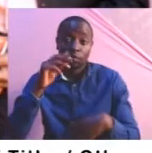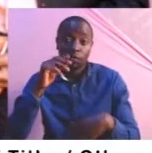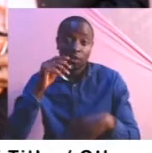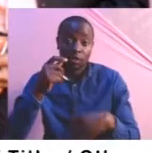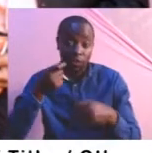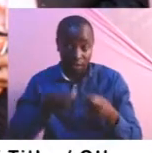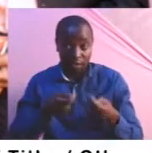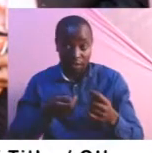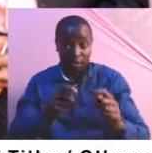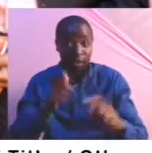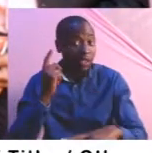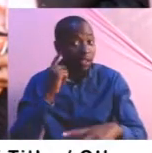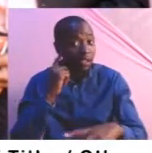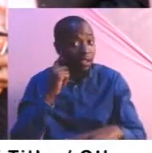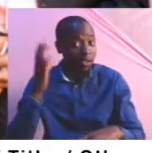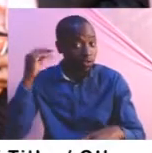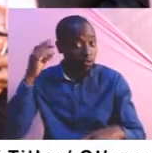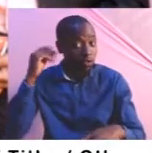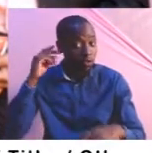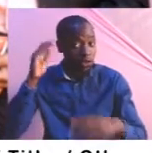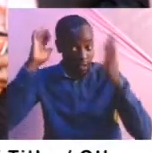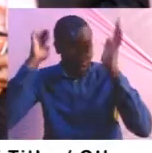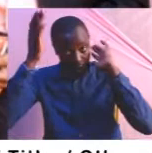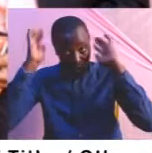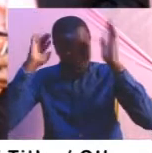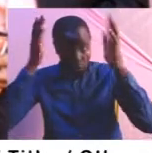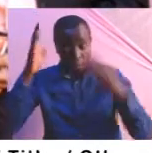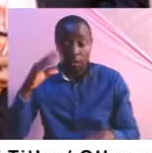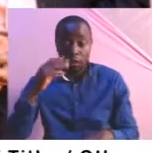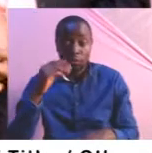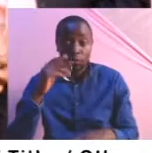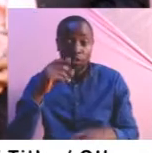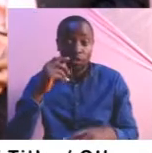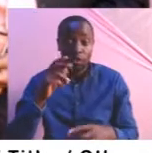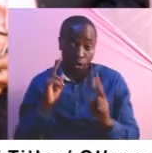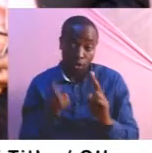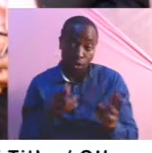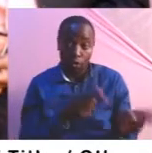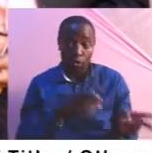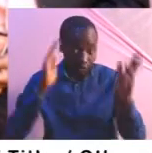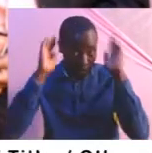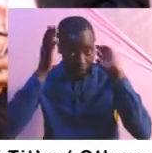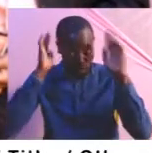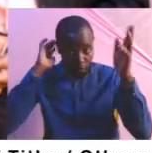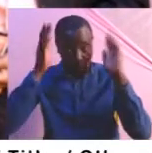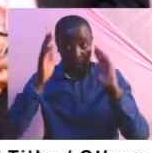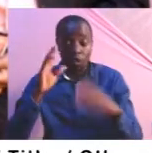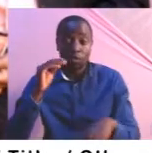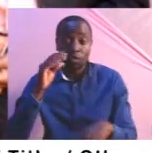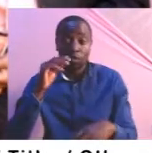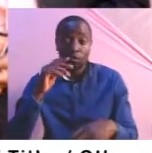our ears to listen, to hear the donkey speaking. Yeah. Because it's not normal for a donkey to speak. Mm-hmm. It's not normal. Mm-hmm. But when